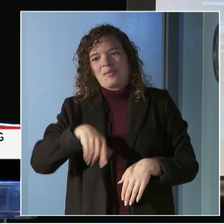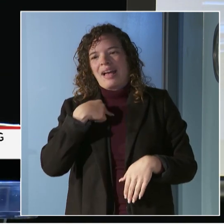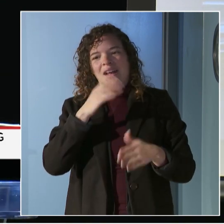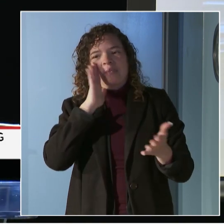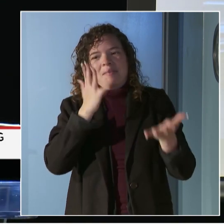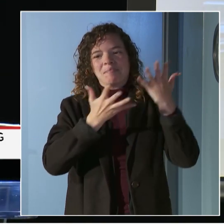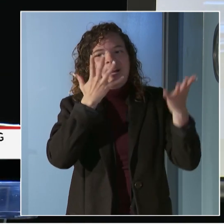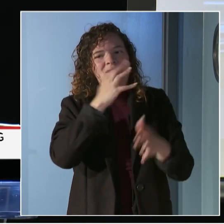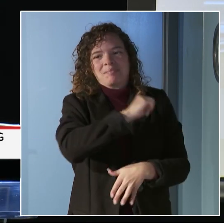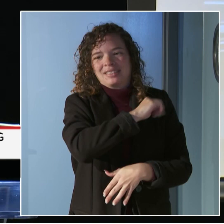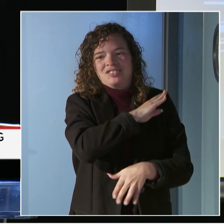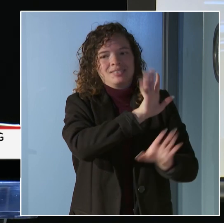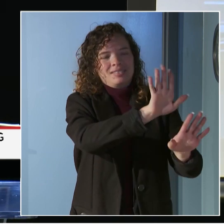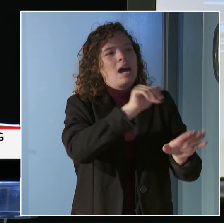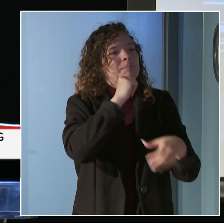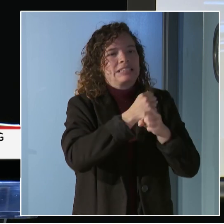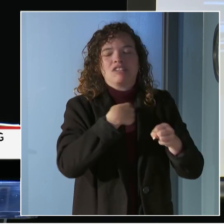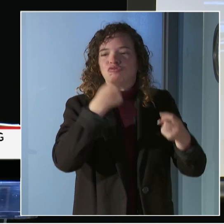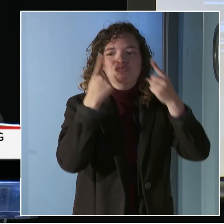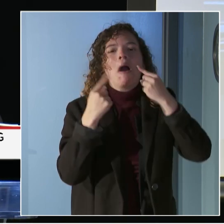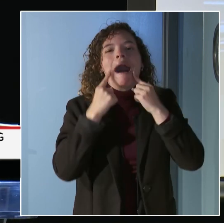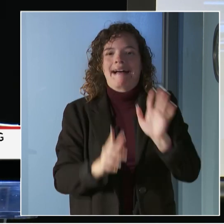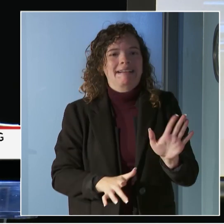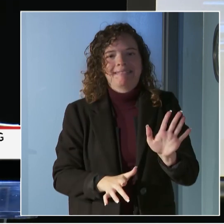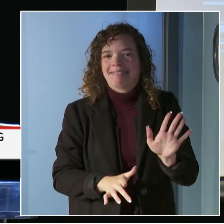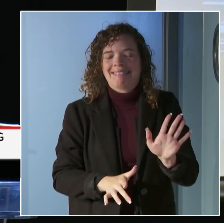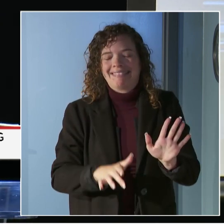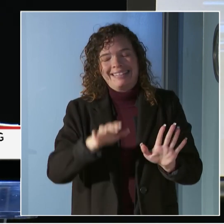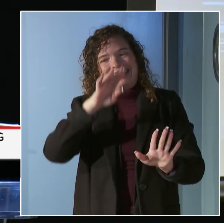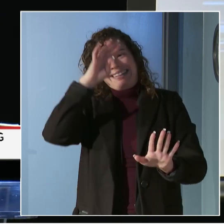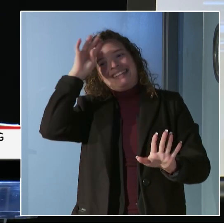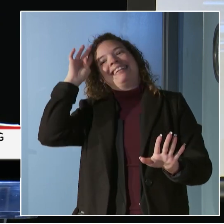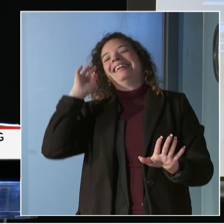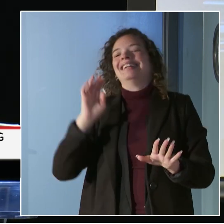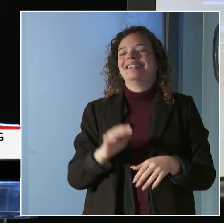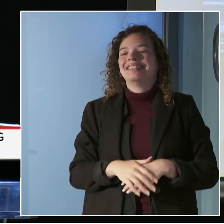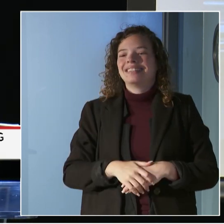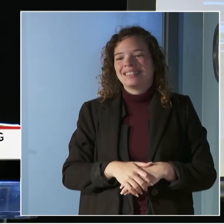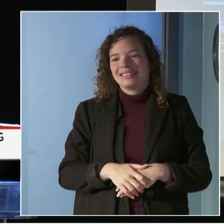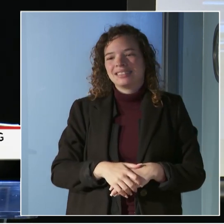that, Jim. But that is the kind of